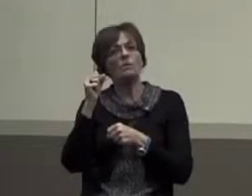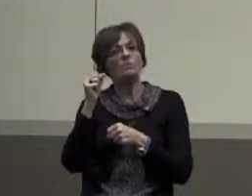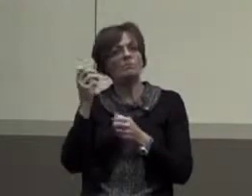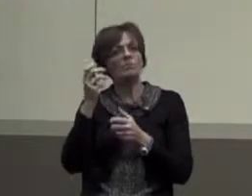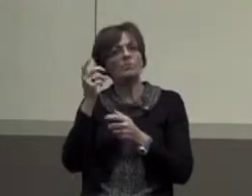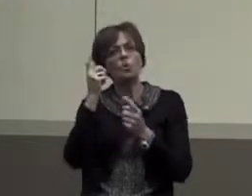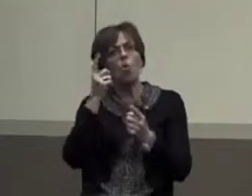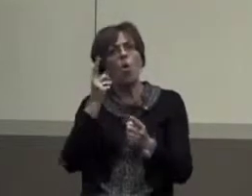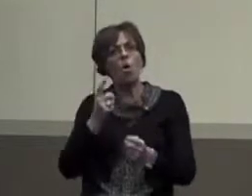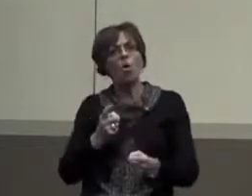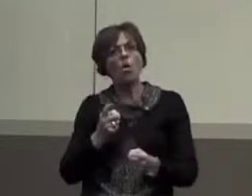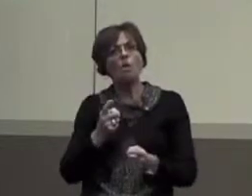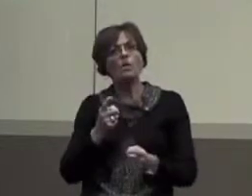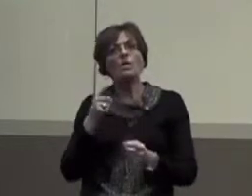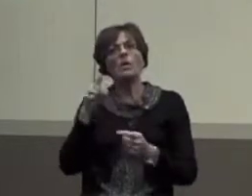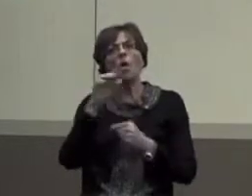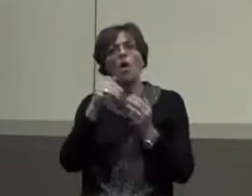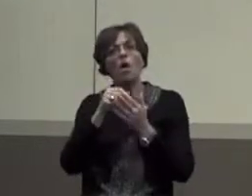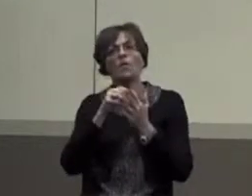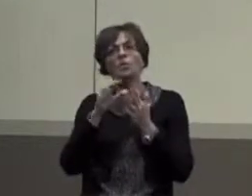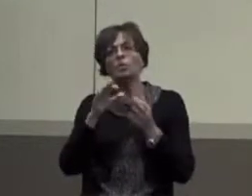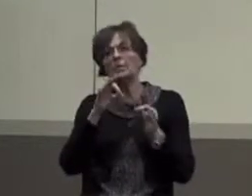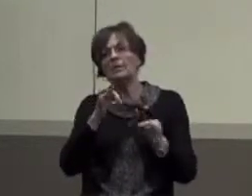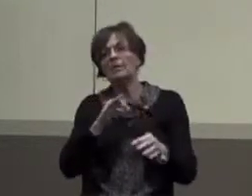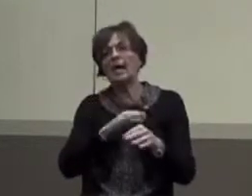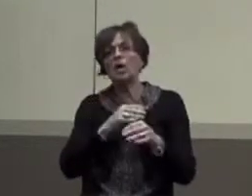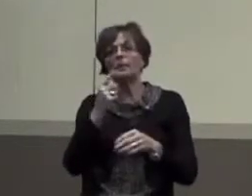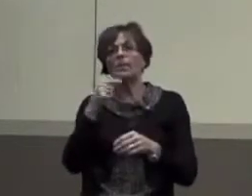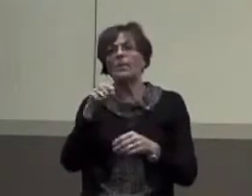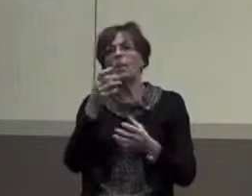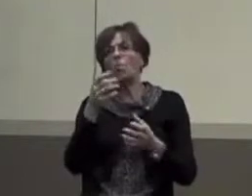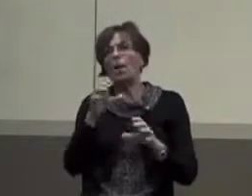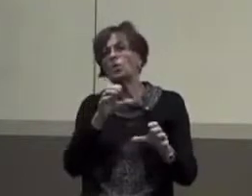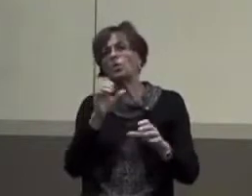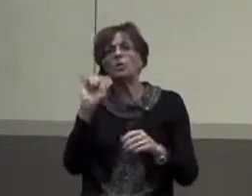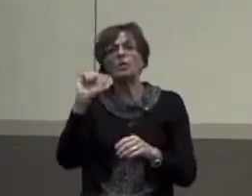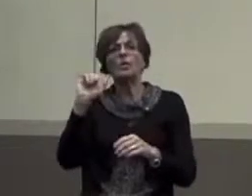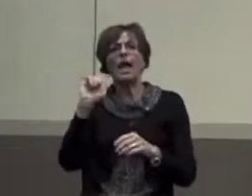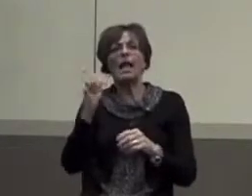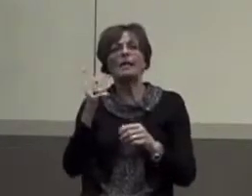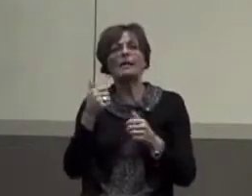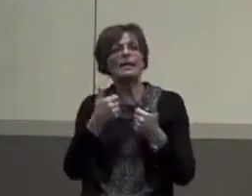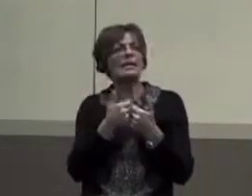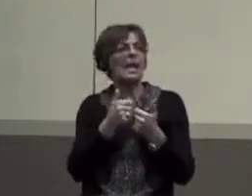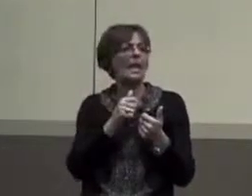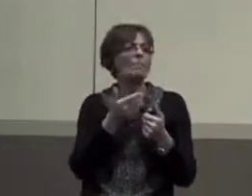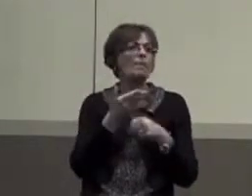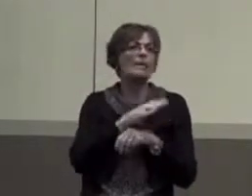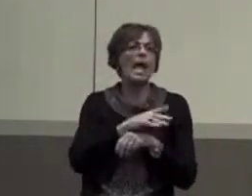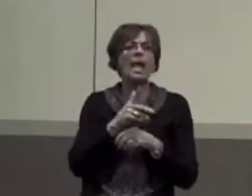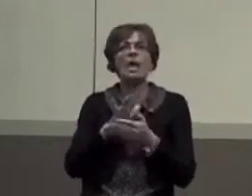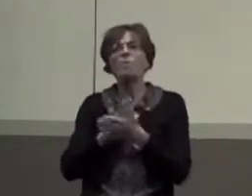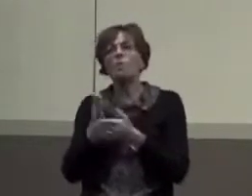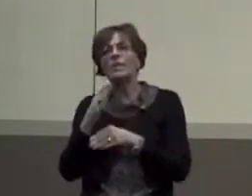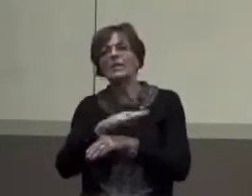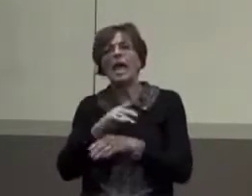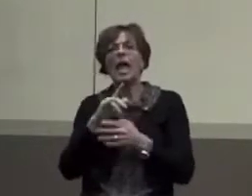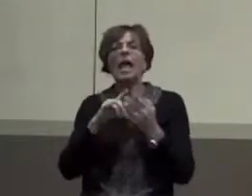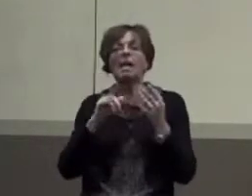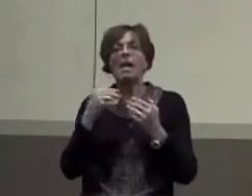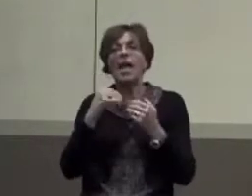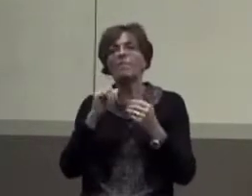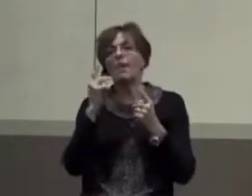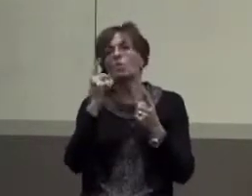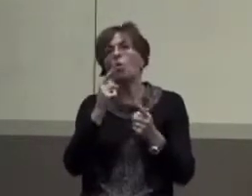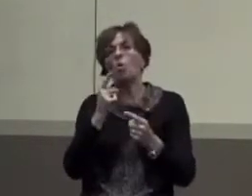goal that all the students decide on, something that they want to do, like having a game day or a movie day, and then they have that goal of 1,000